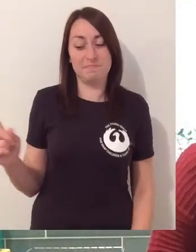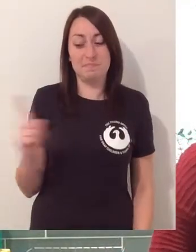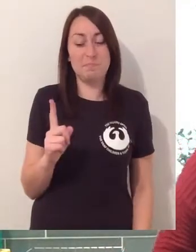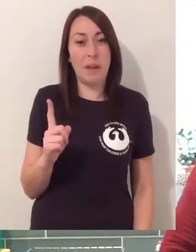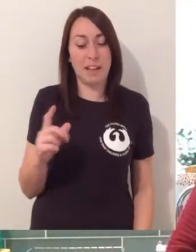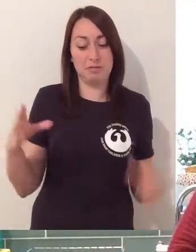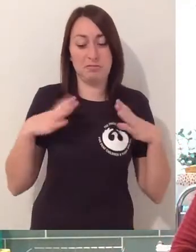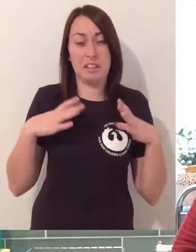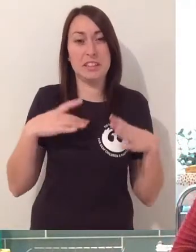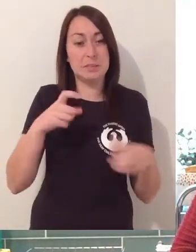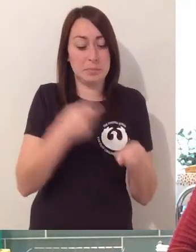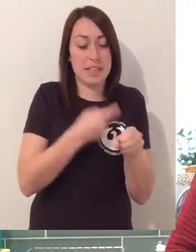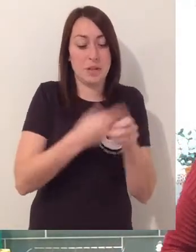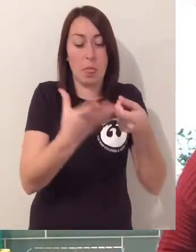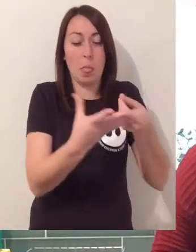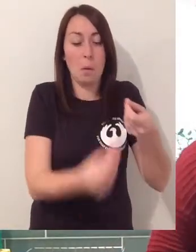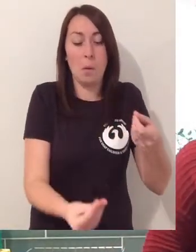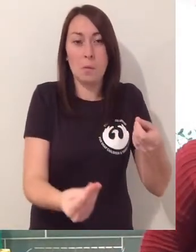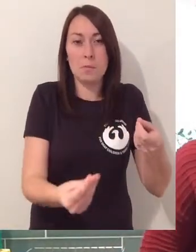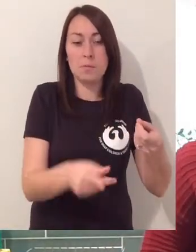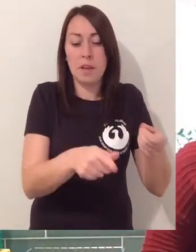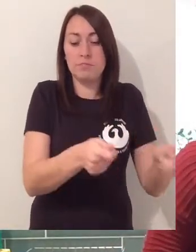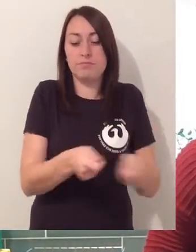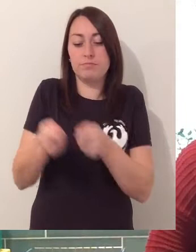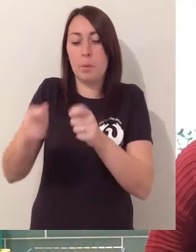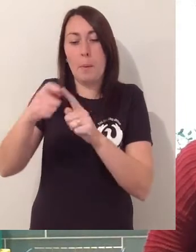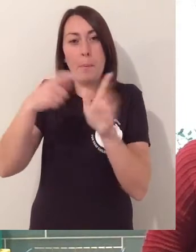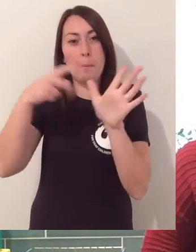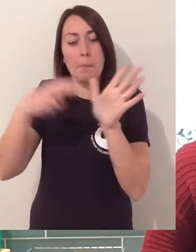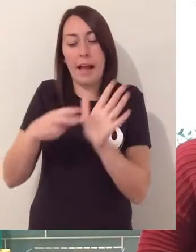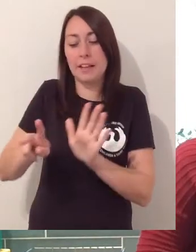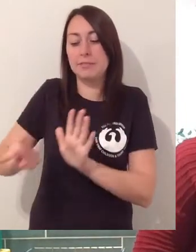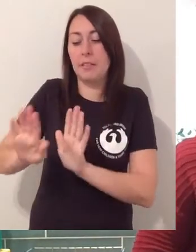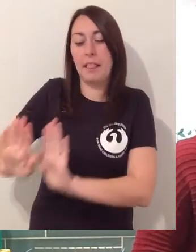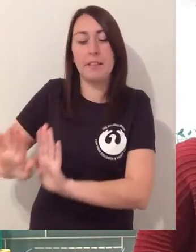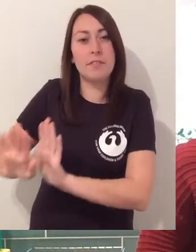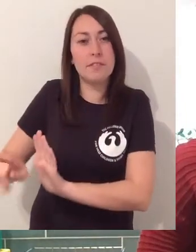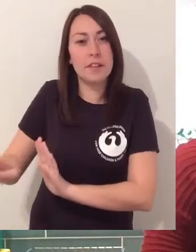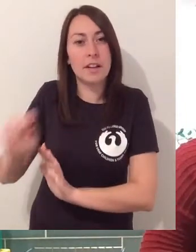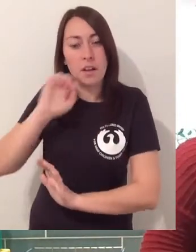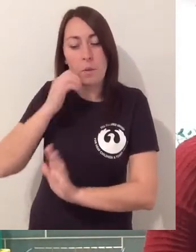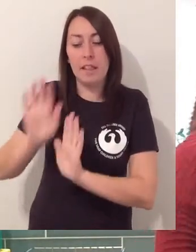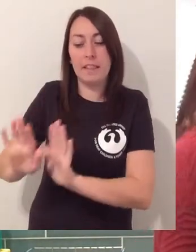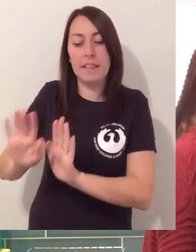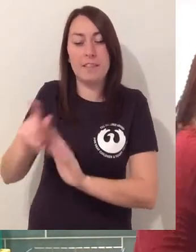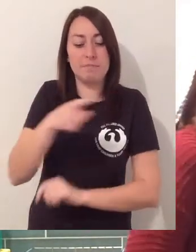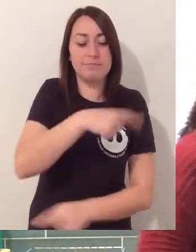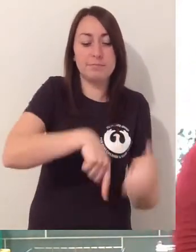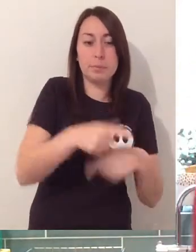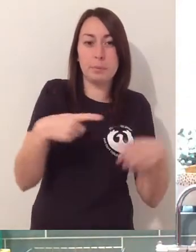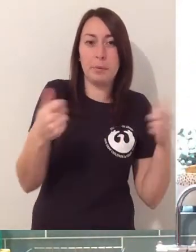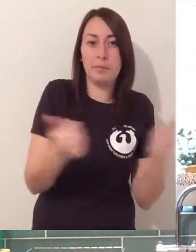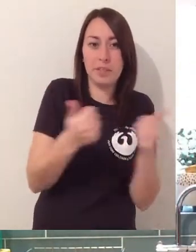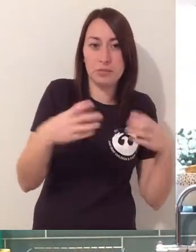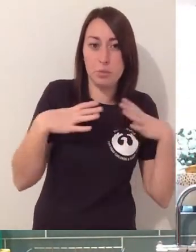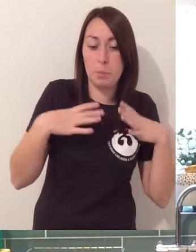So I'm back from draining the sweet potatoes. I've put them back in the pan and just left them to the side so they can cool down while we're finishing the rest of the dish. So